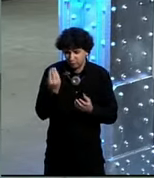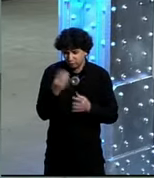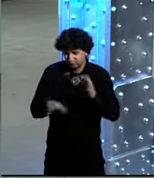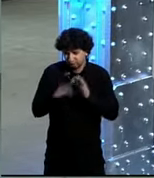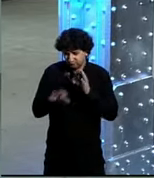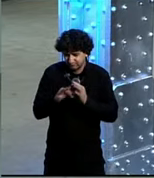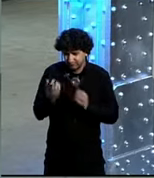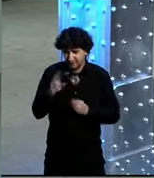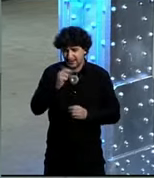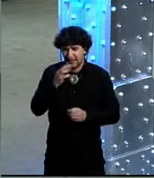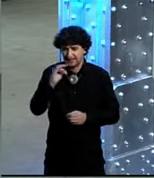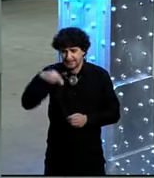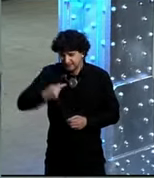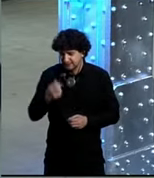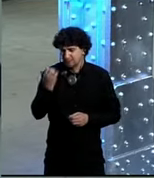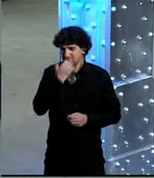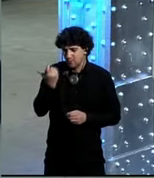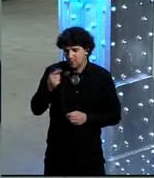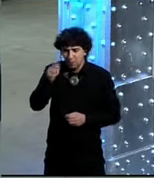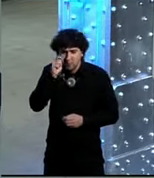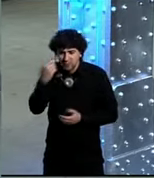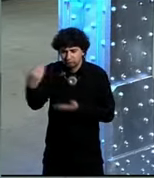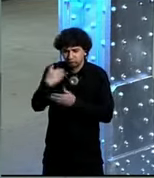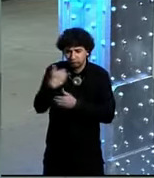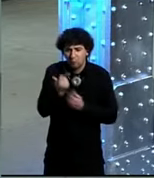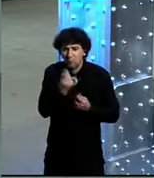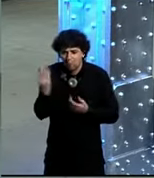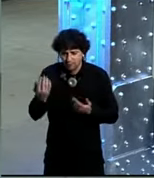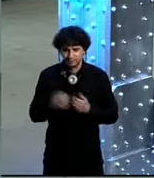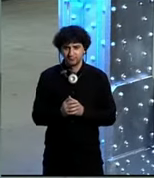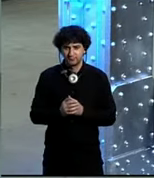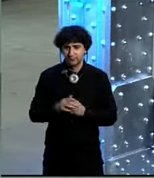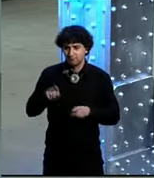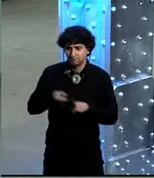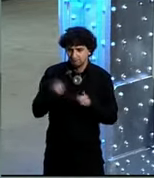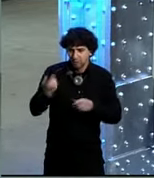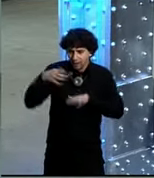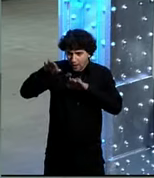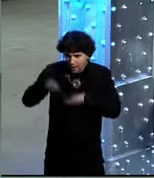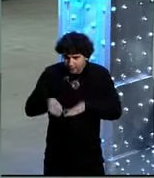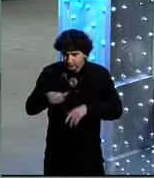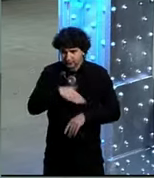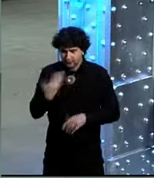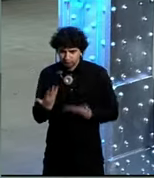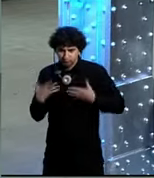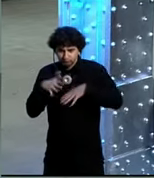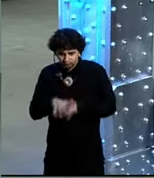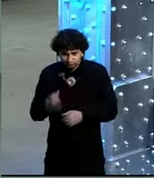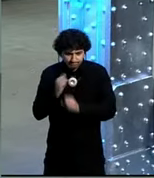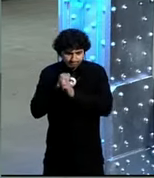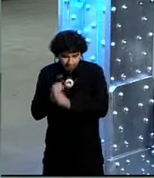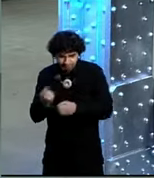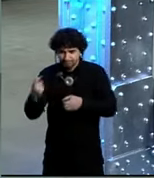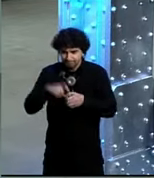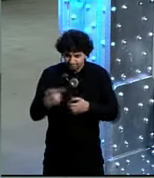We're looking to build a community, we're looking to build loyalty, we're looking to interact, to engage, and so we expand what we